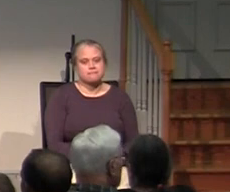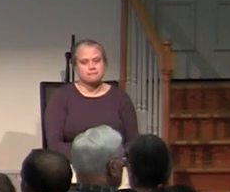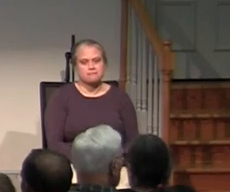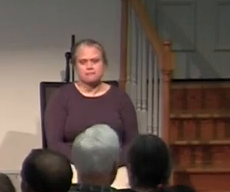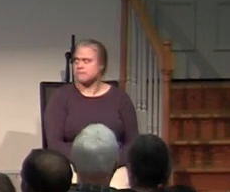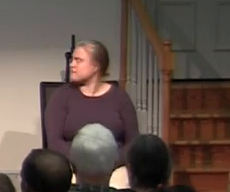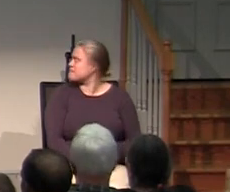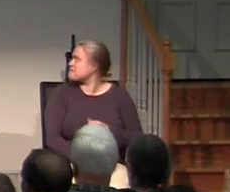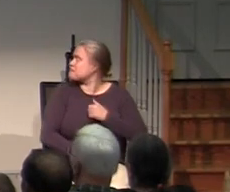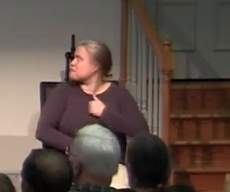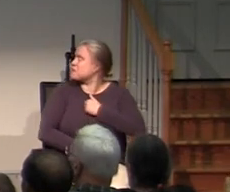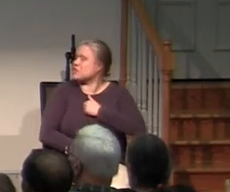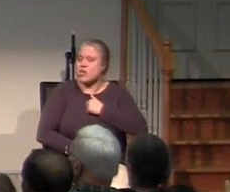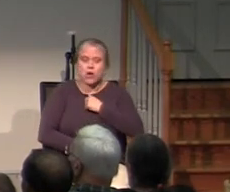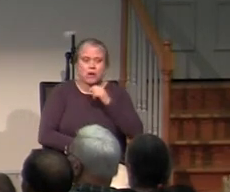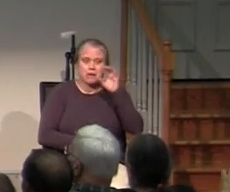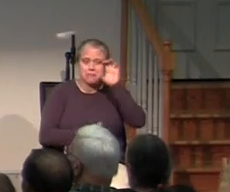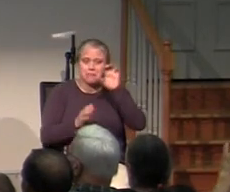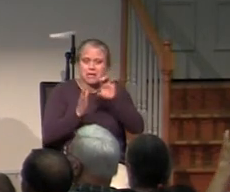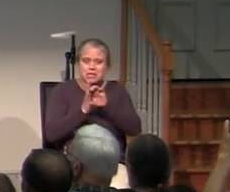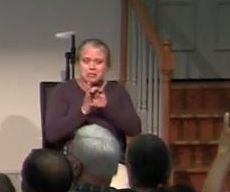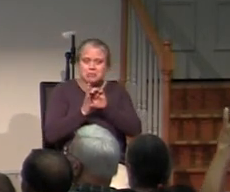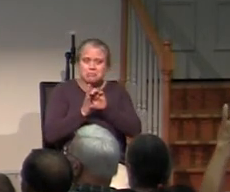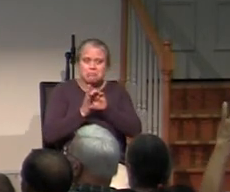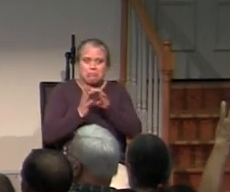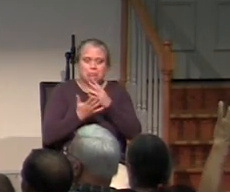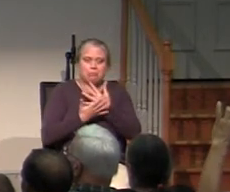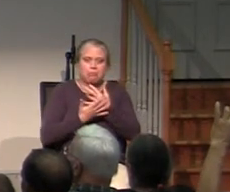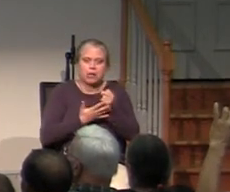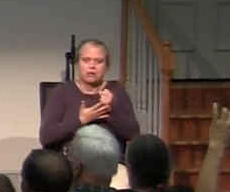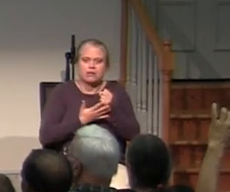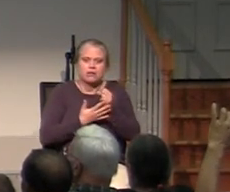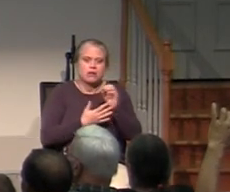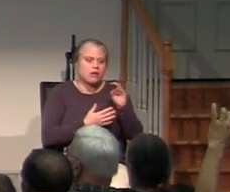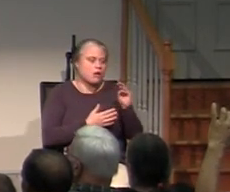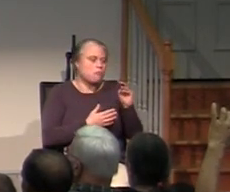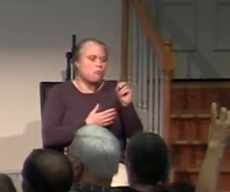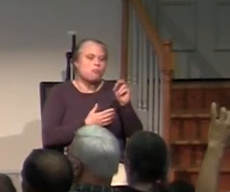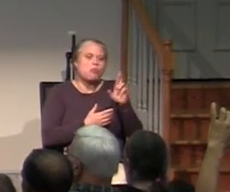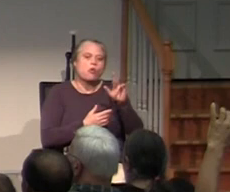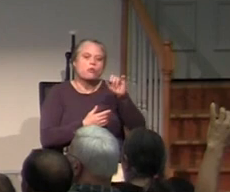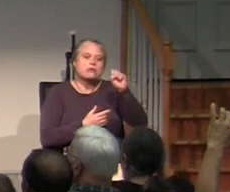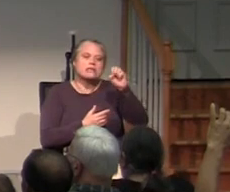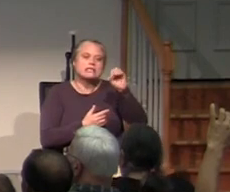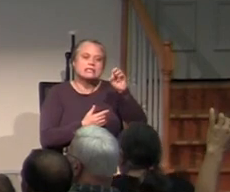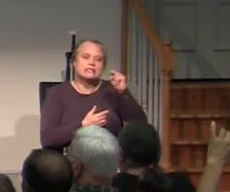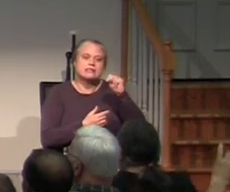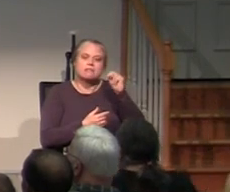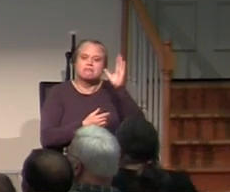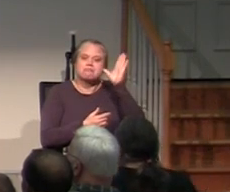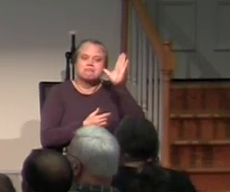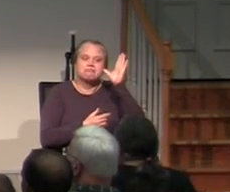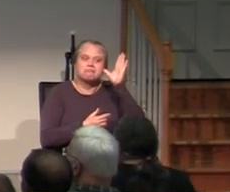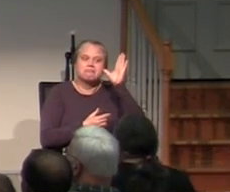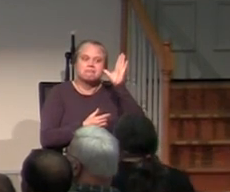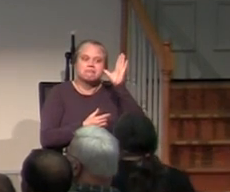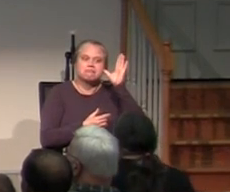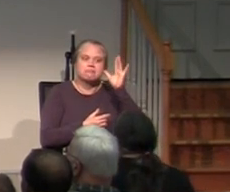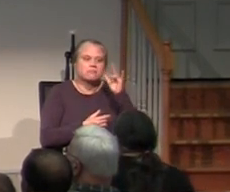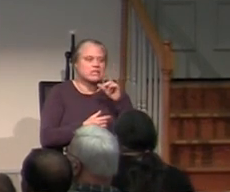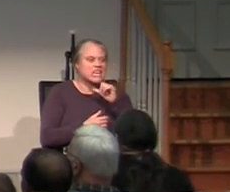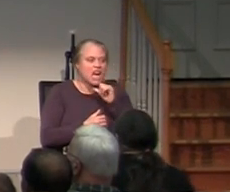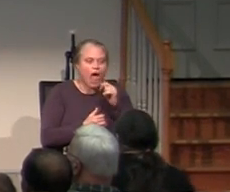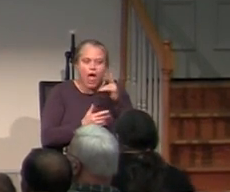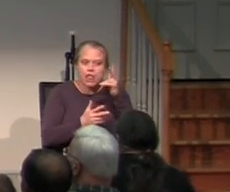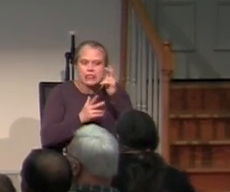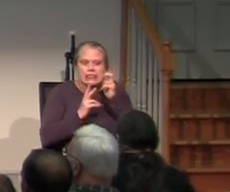sorry about the picture disappearing there, but Morrison didn't listen, even to what Ellen White said